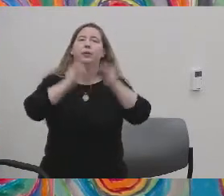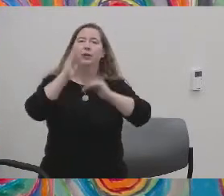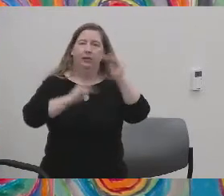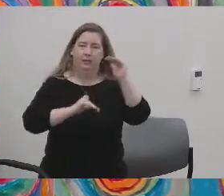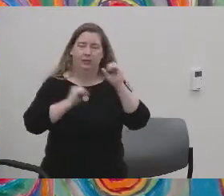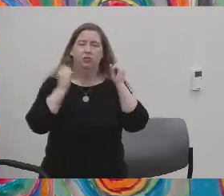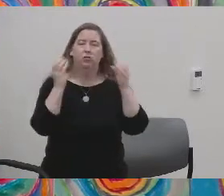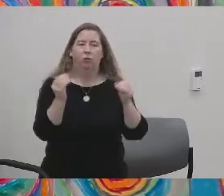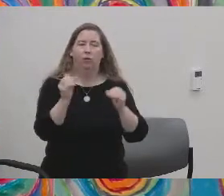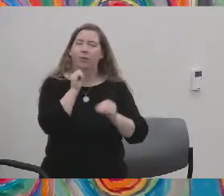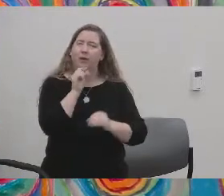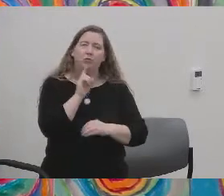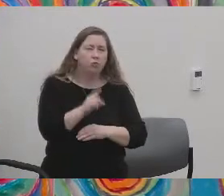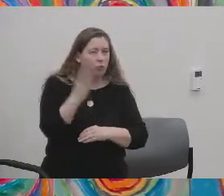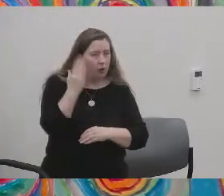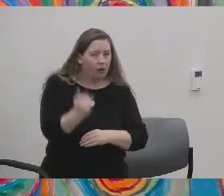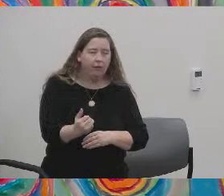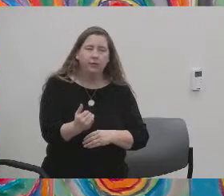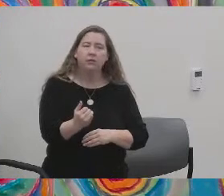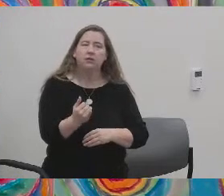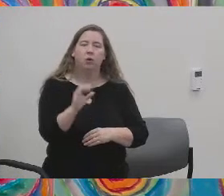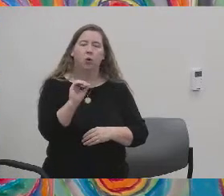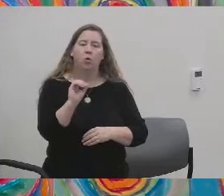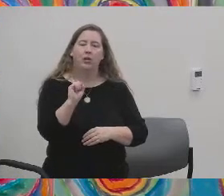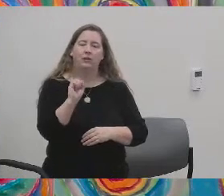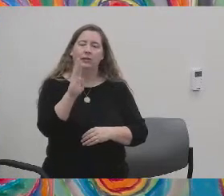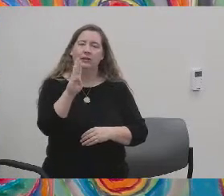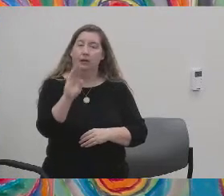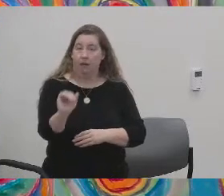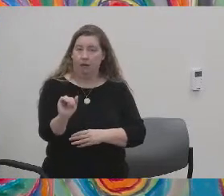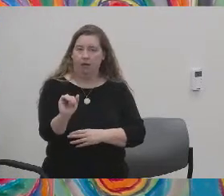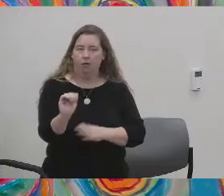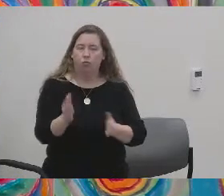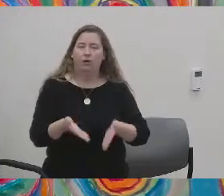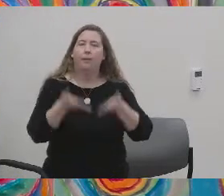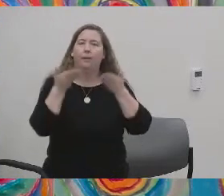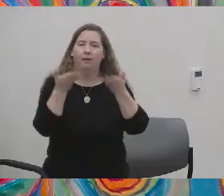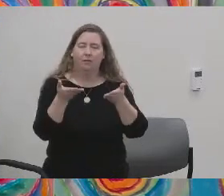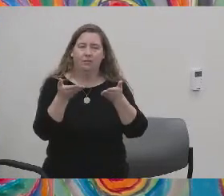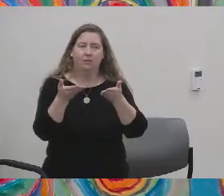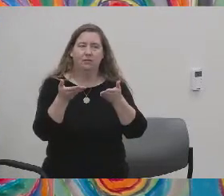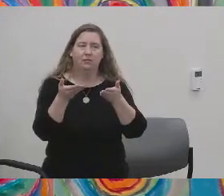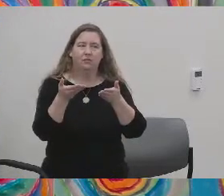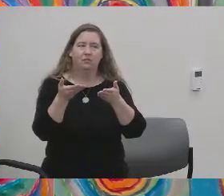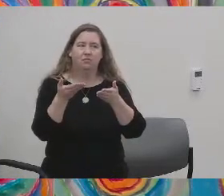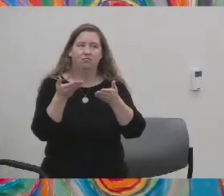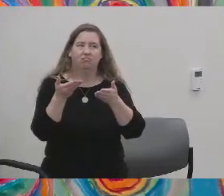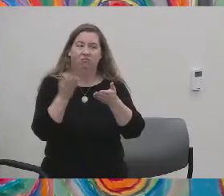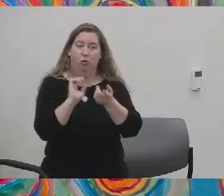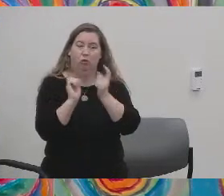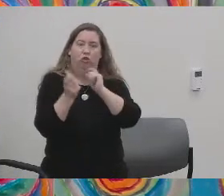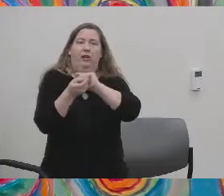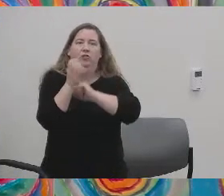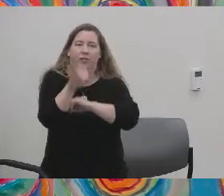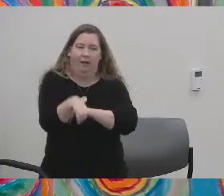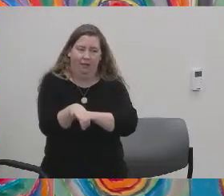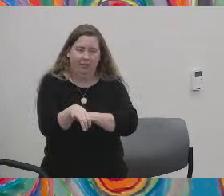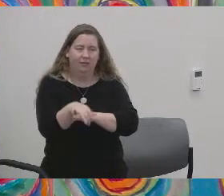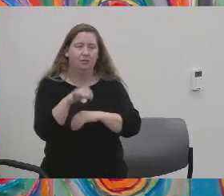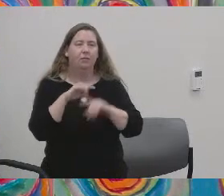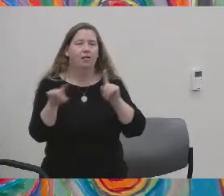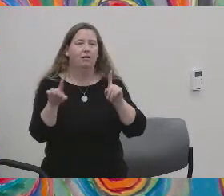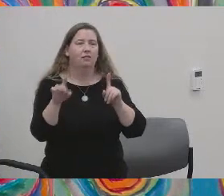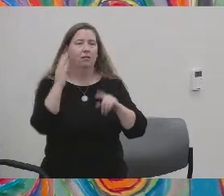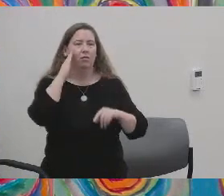I'm not particularly sure why OSBA would recommend or adjust that as such. But I do